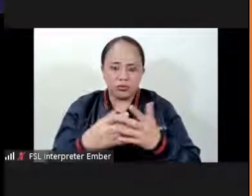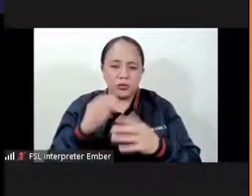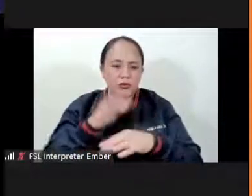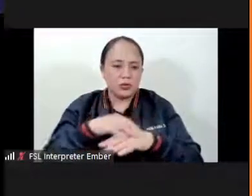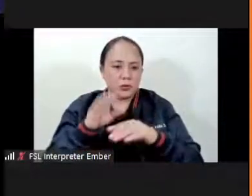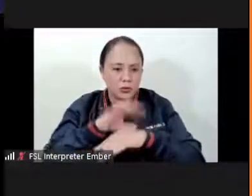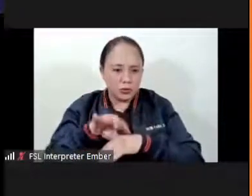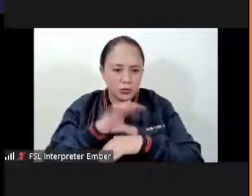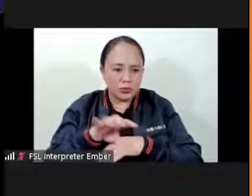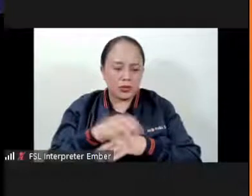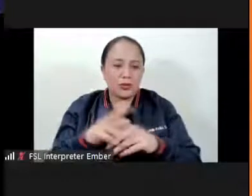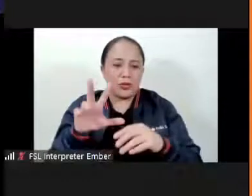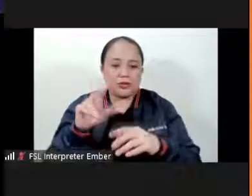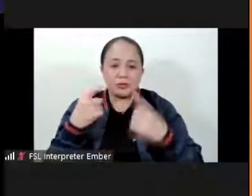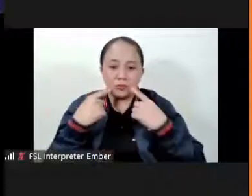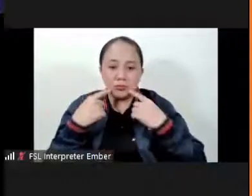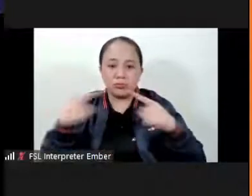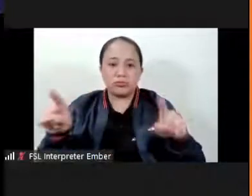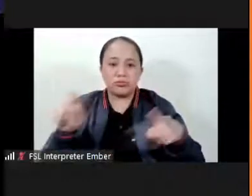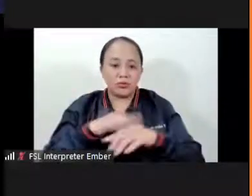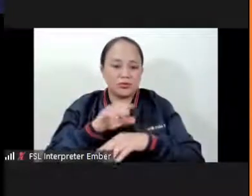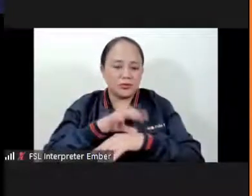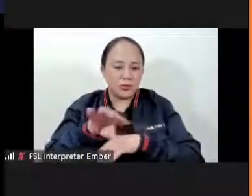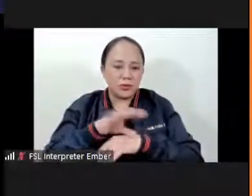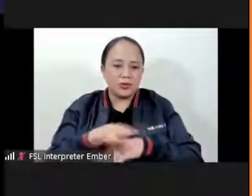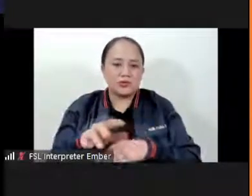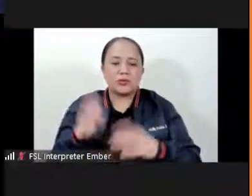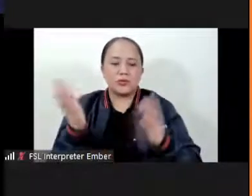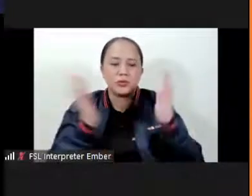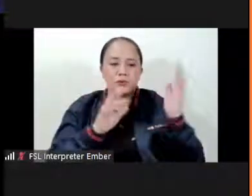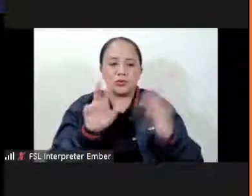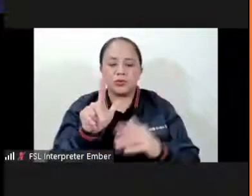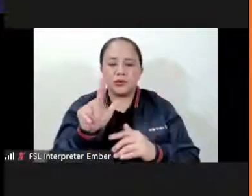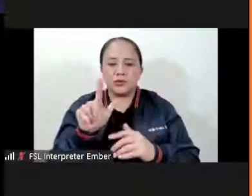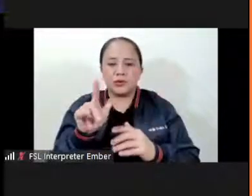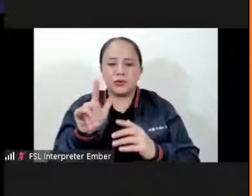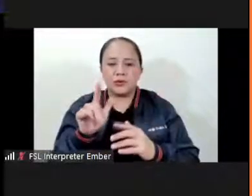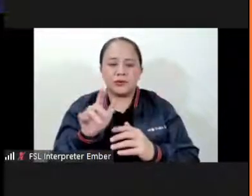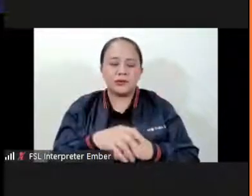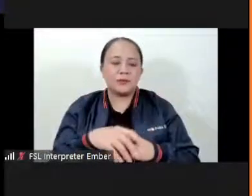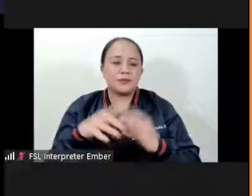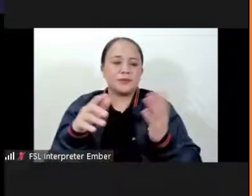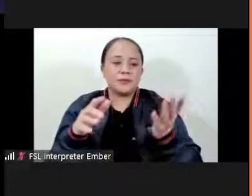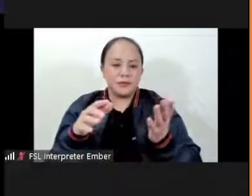38 successful teleconsults, and had served 23 patients.